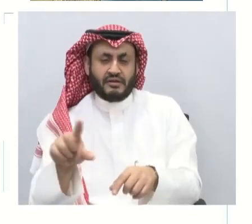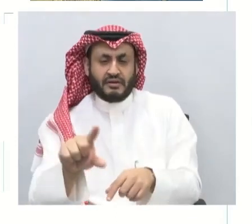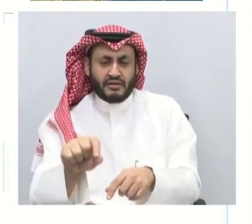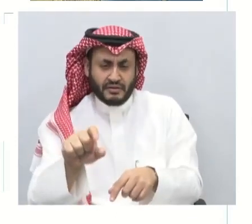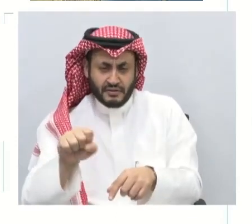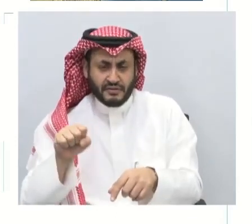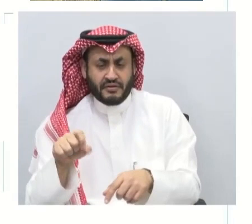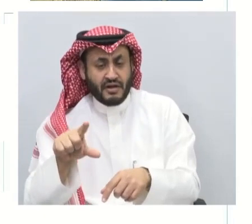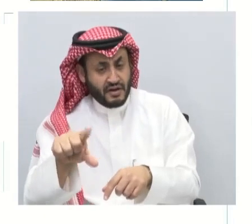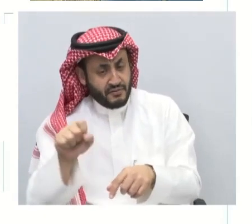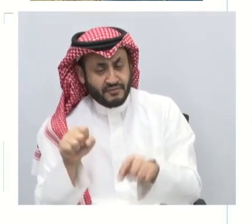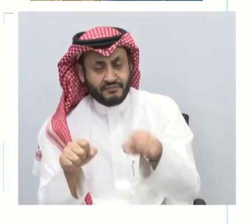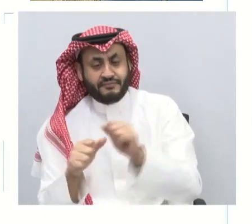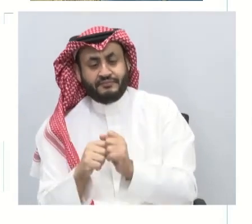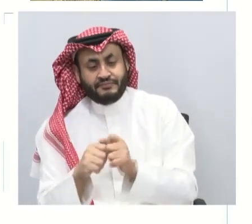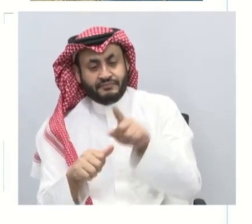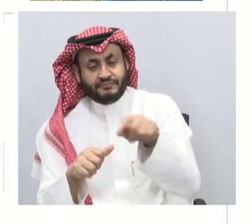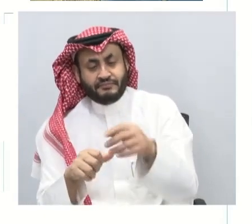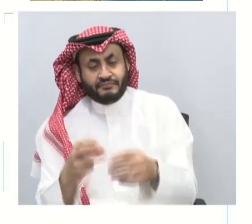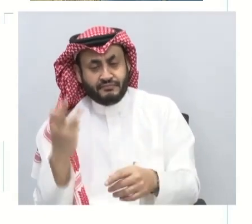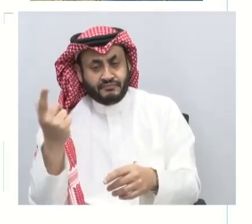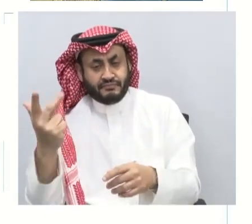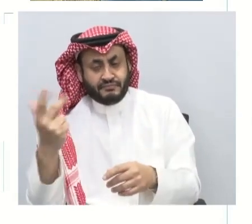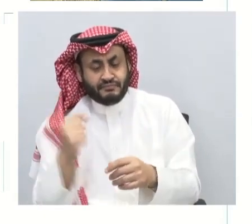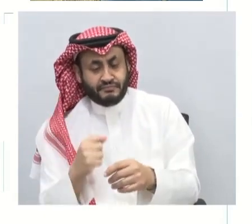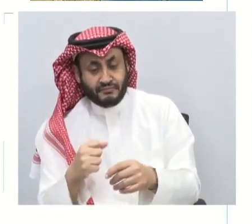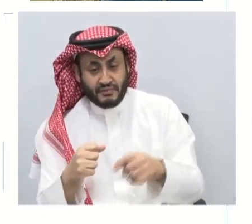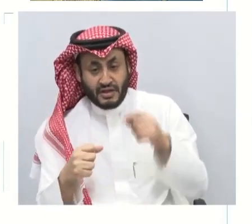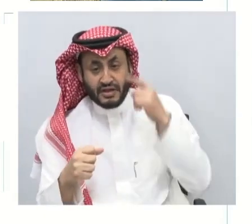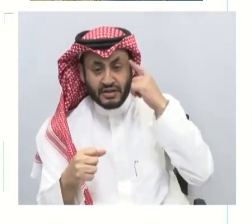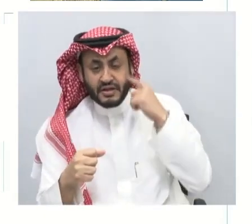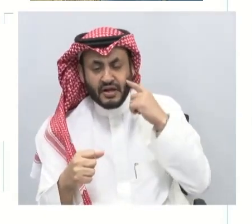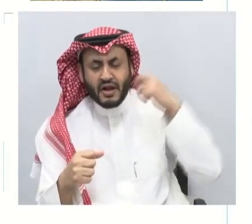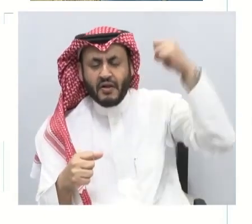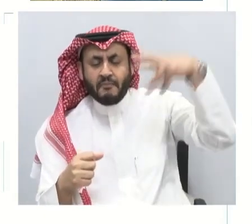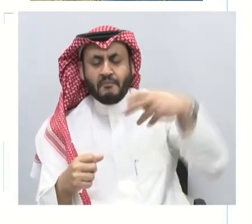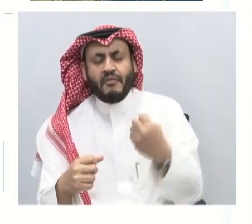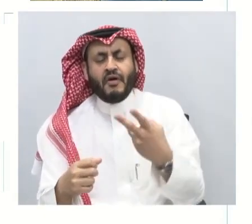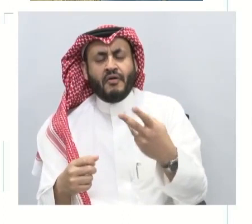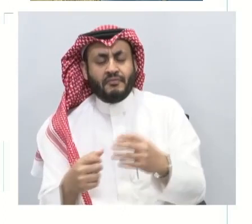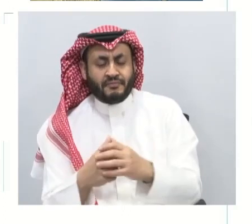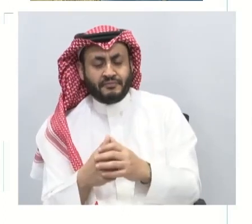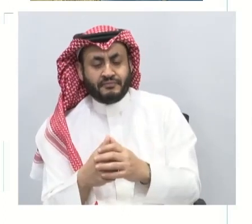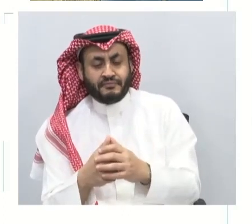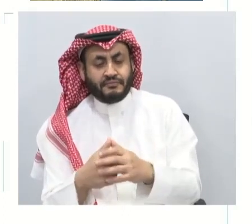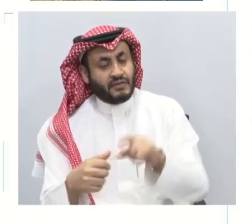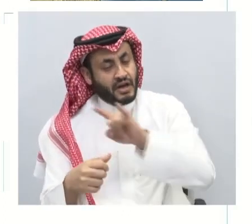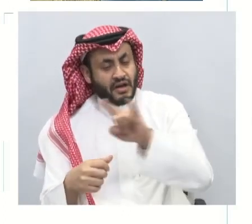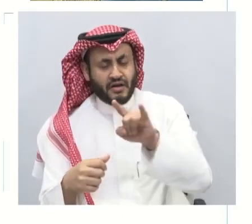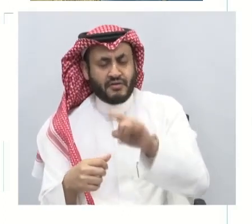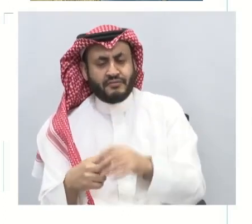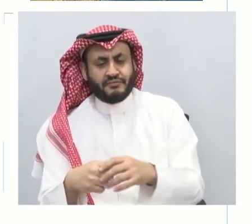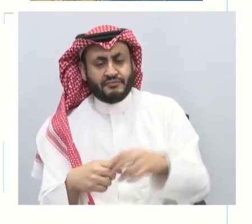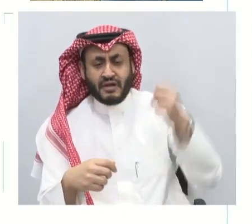we listened to. Saturday will be beautiful and sunny all day. Okay, that is also, no, it will